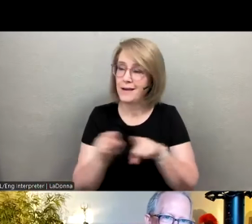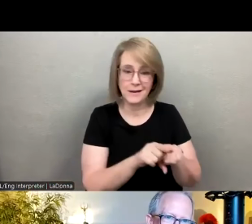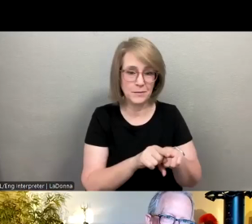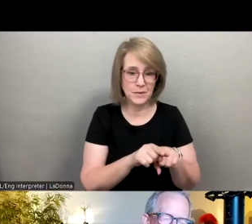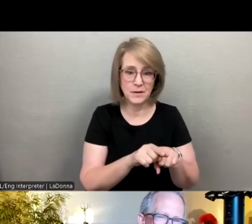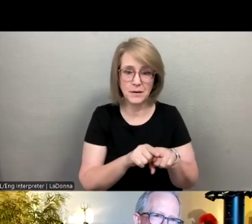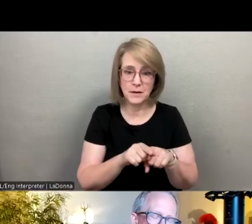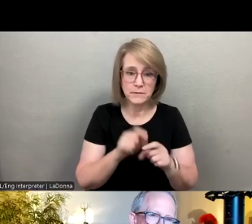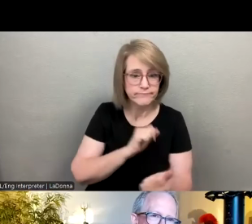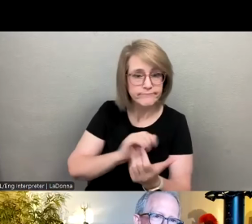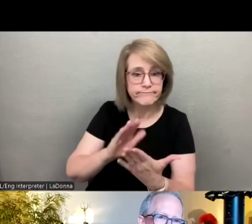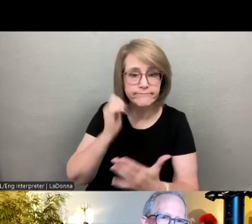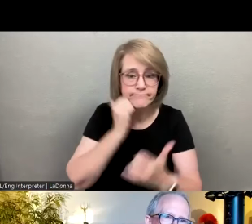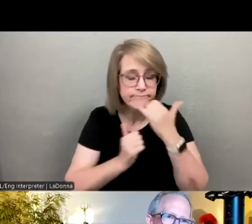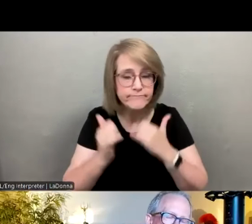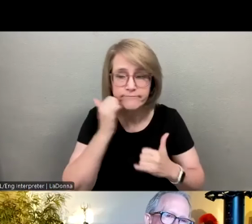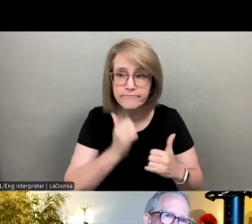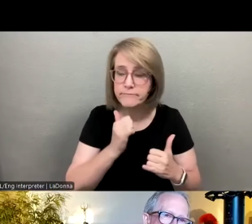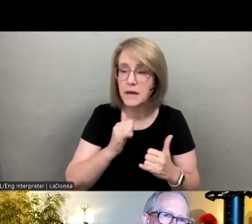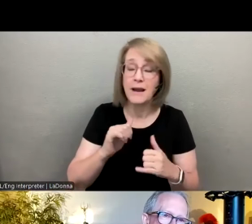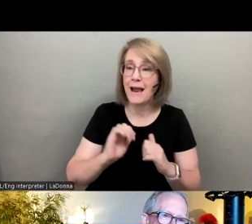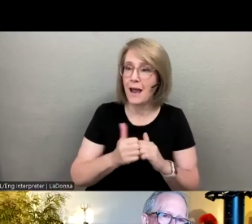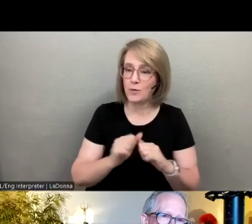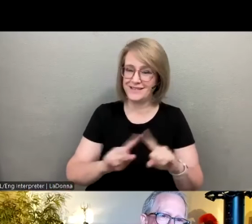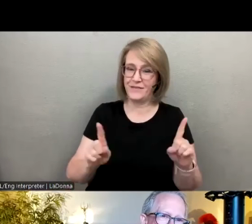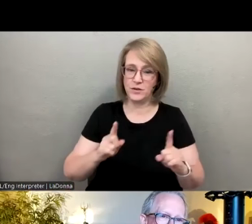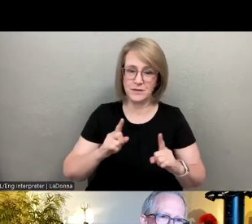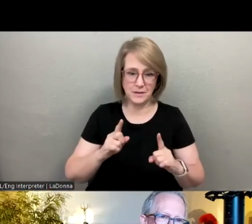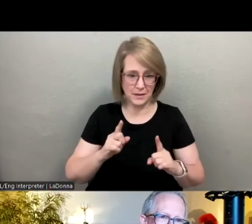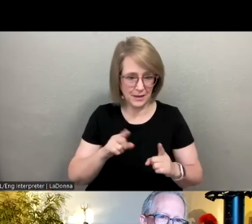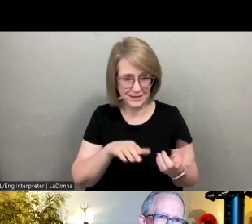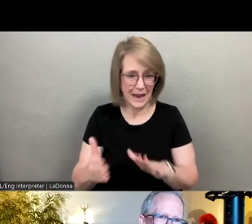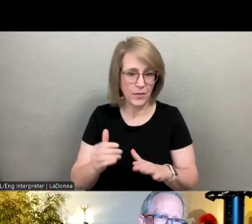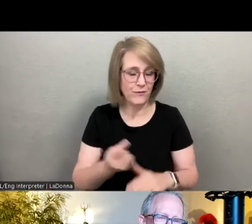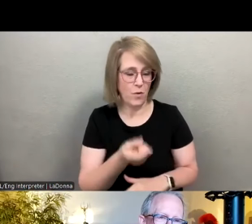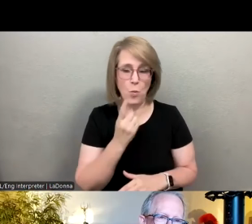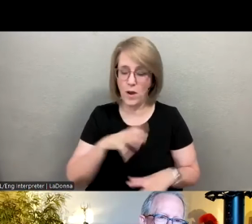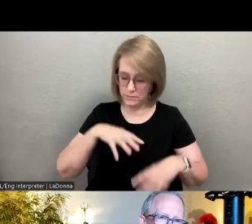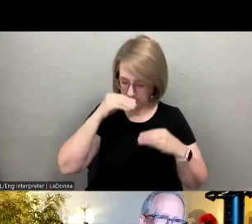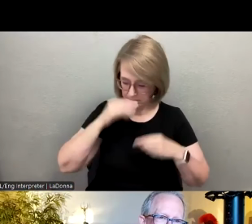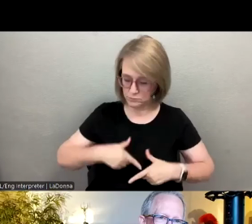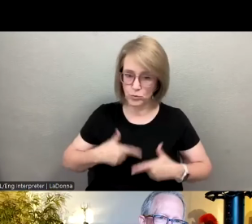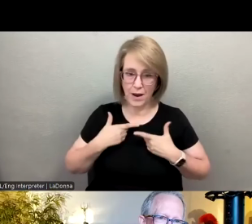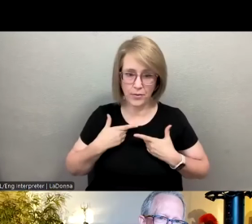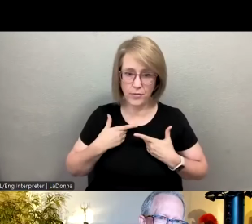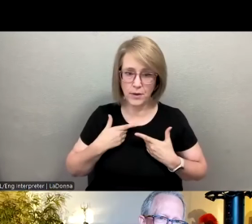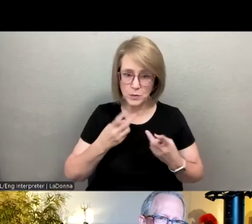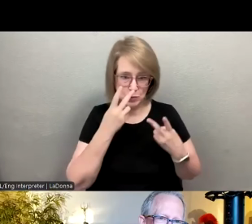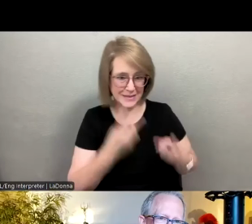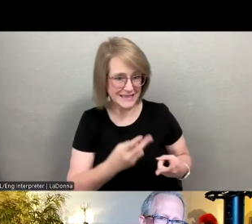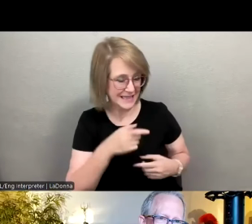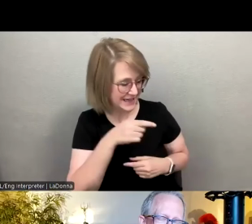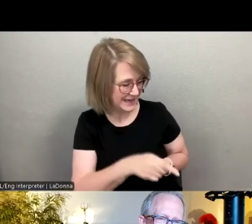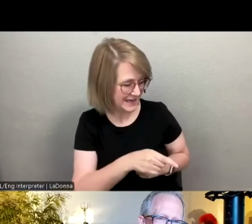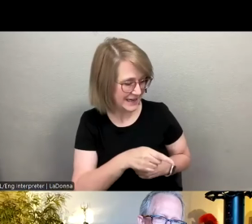long, dreary breath? Can a corpse ever see itself crying? I just imagined, as bad as he was, I felt worse,